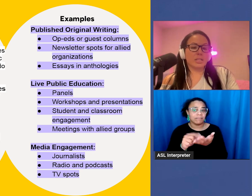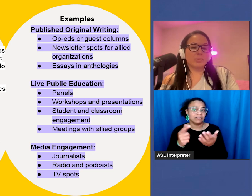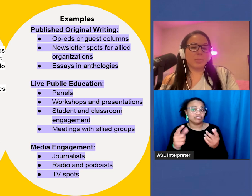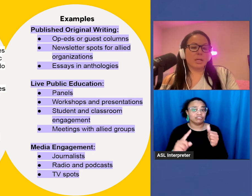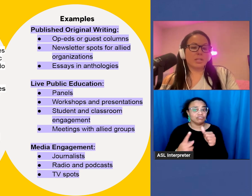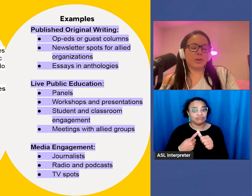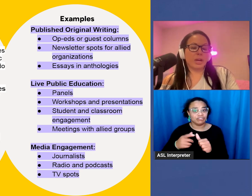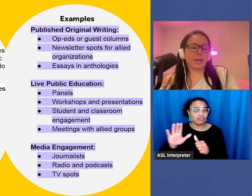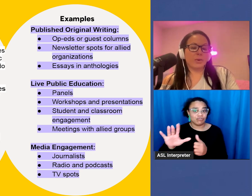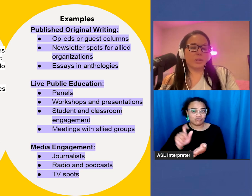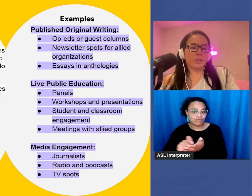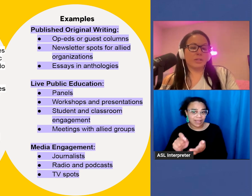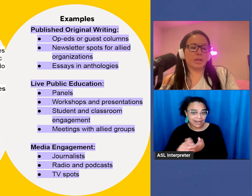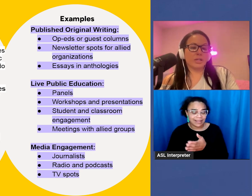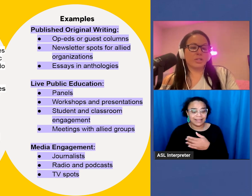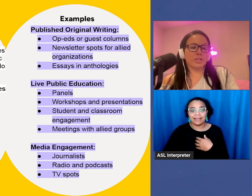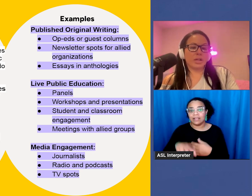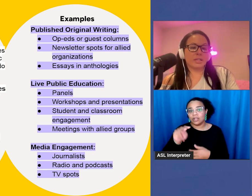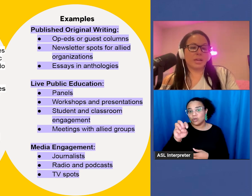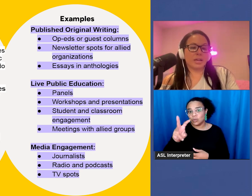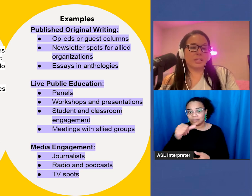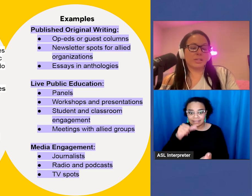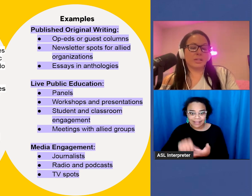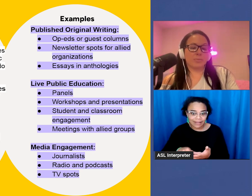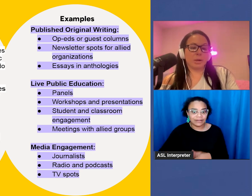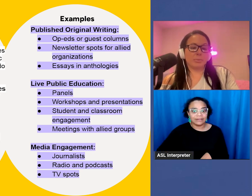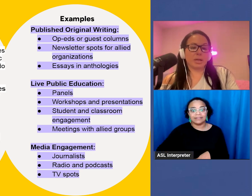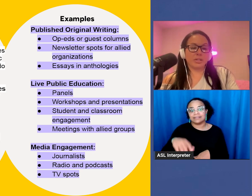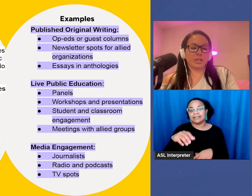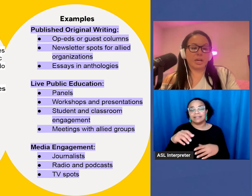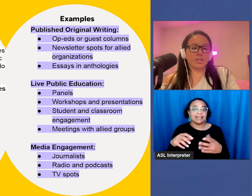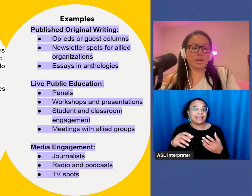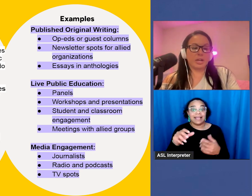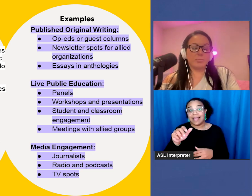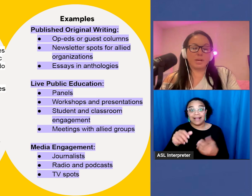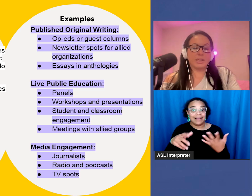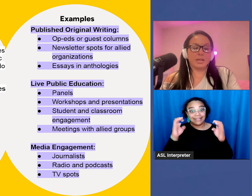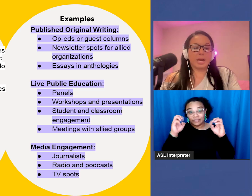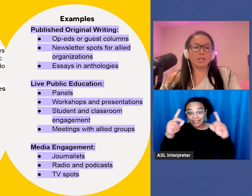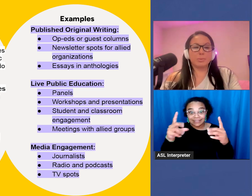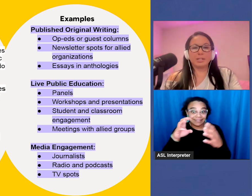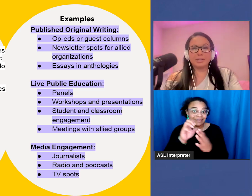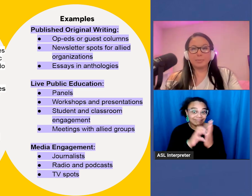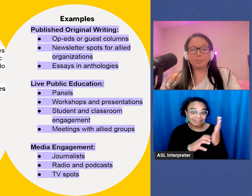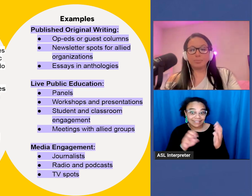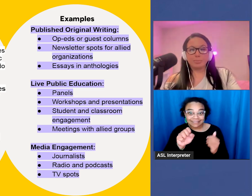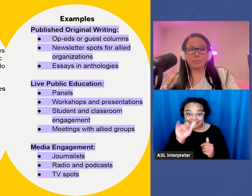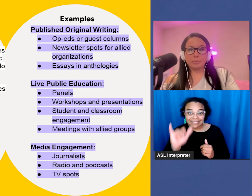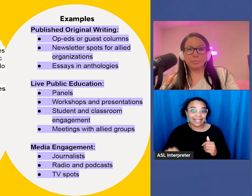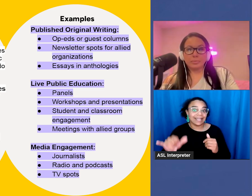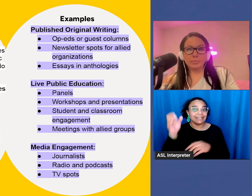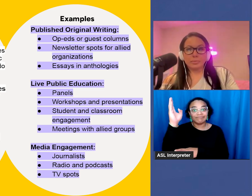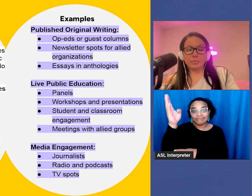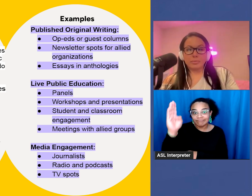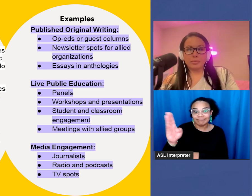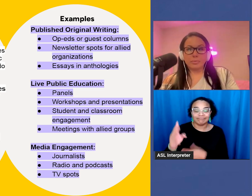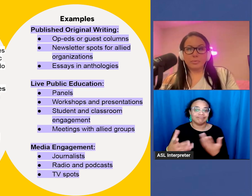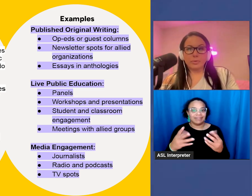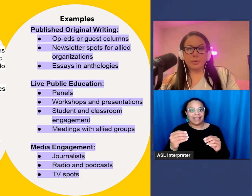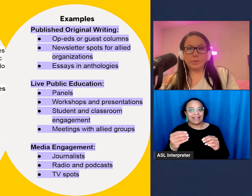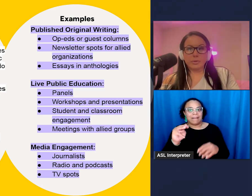newsletters, spots for aid organization, essays, live public education, and media engagements.